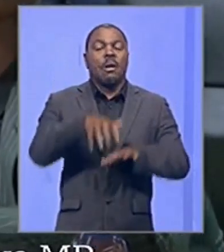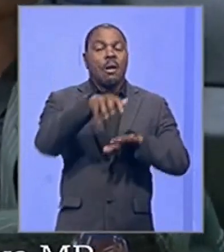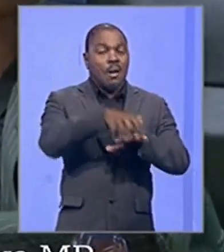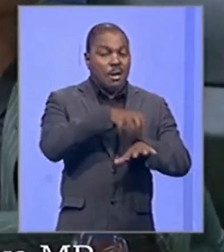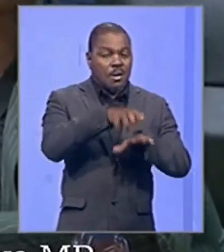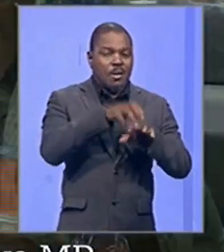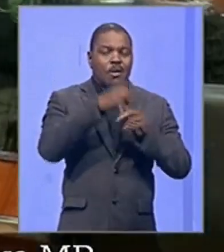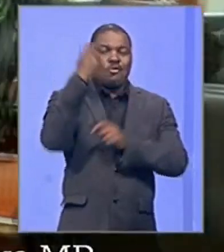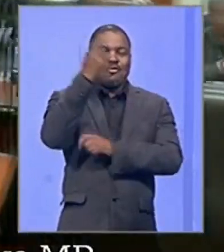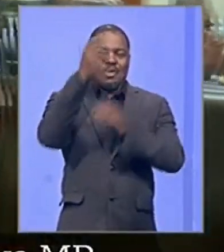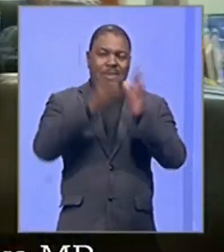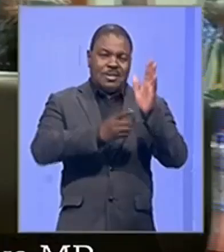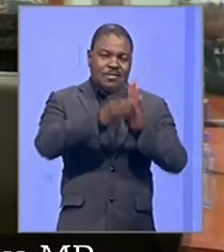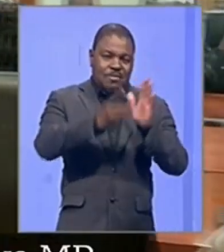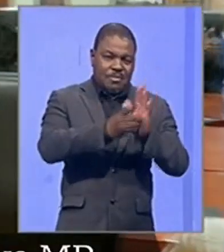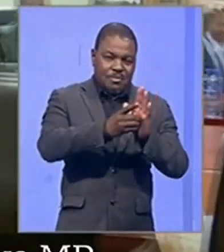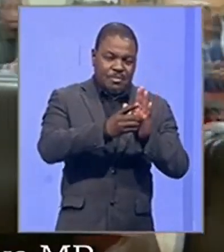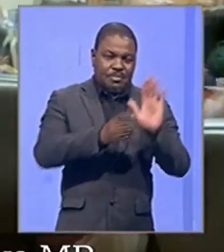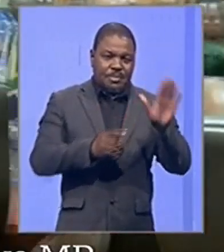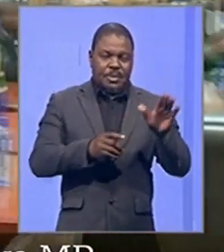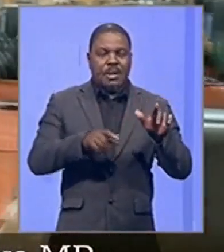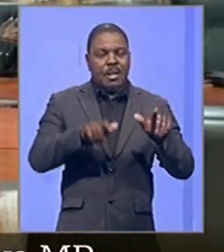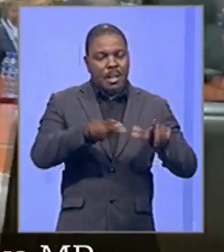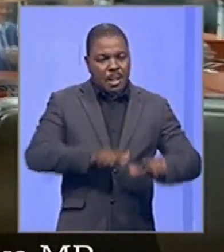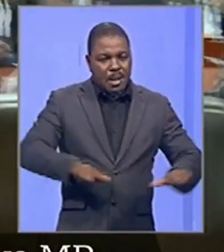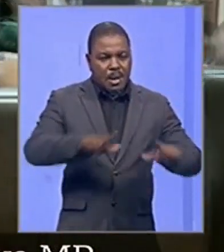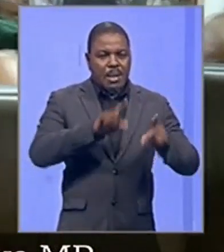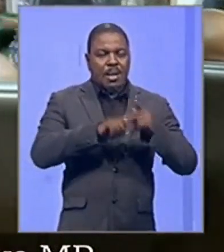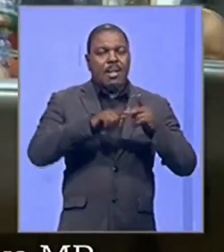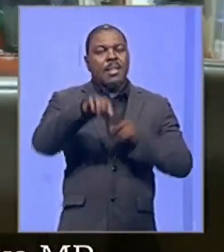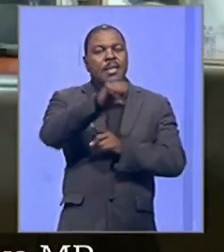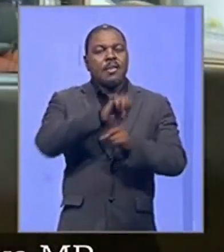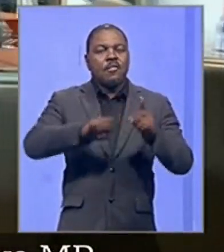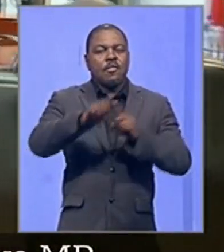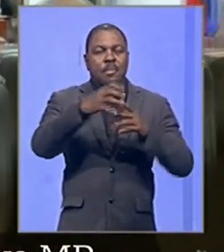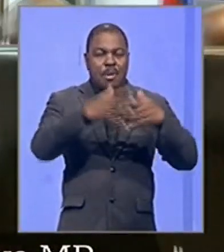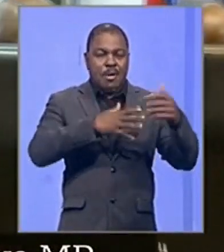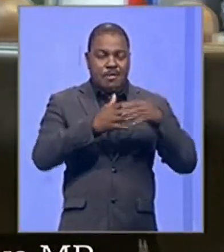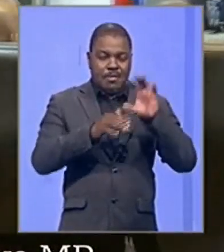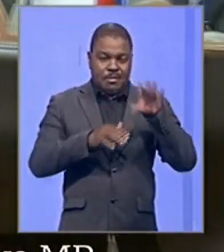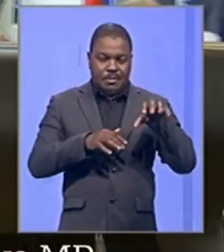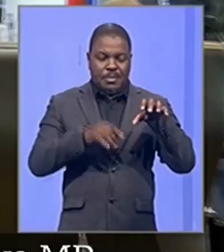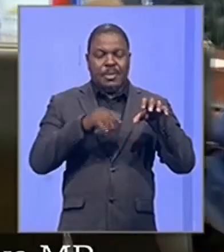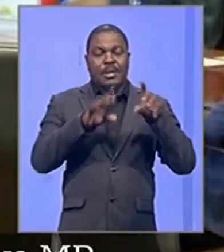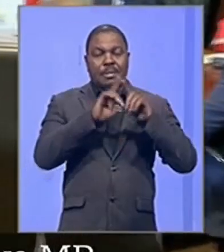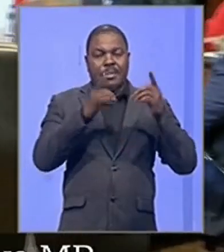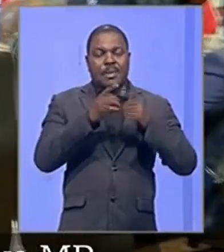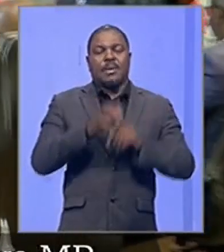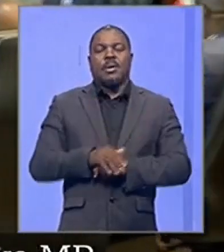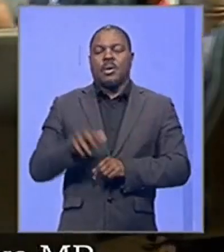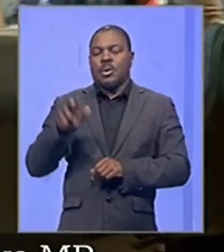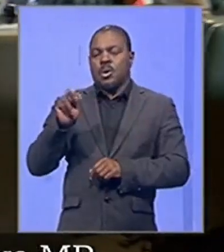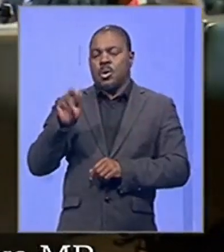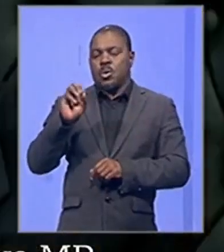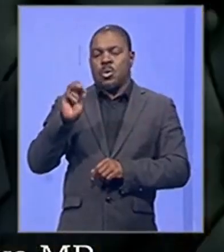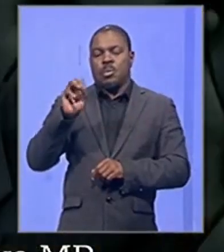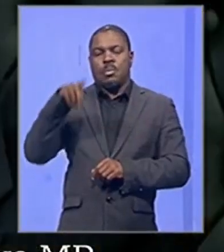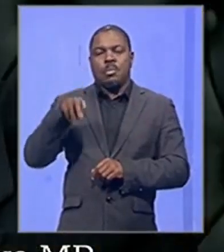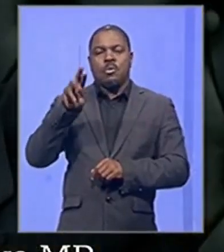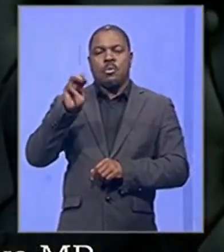Agriculture, Rural Development, Land and Environmental Affairs, Ms. Nompumelelo